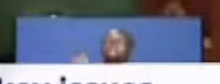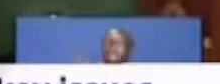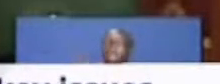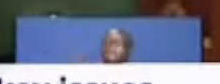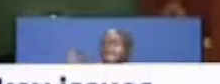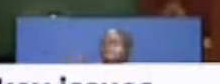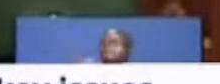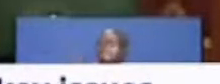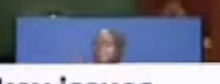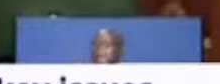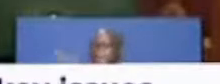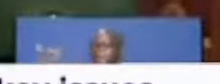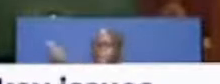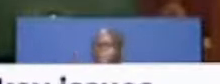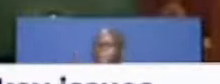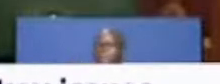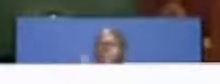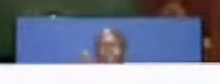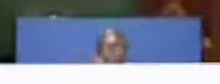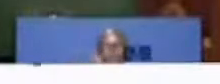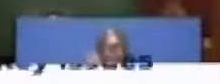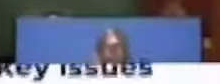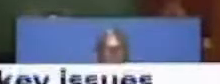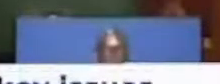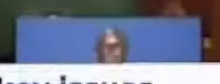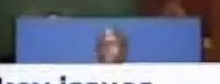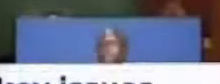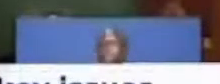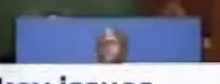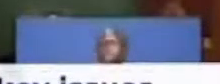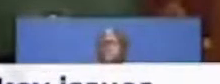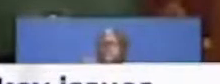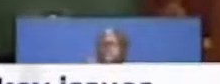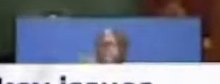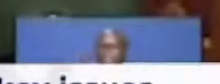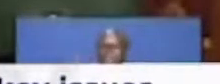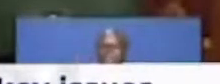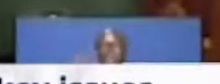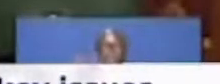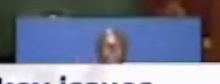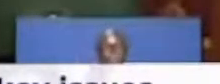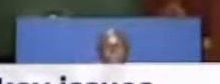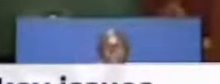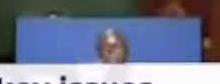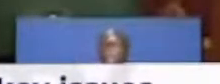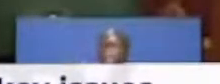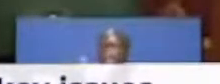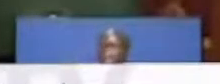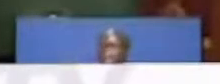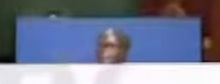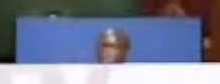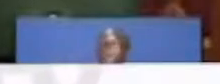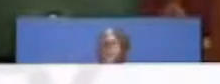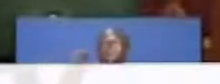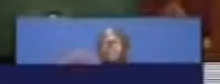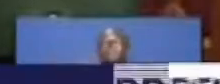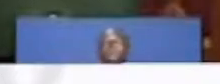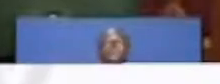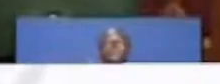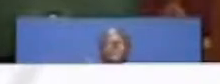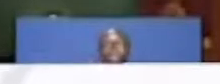to employ a workforce of approximately 60,000 people. This industry has the potential to rake in for